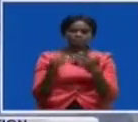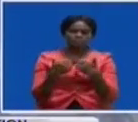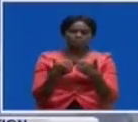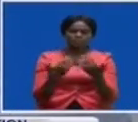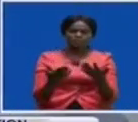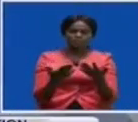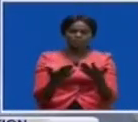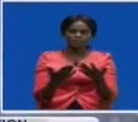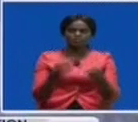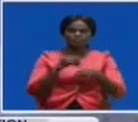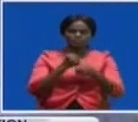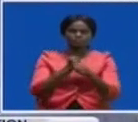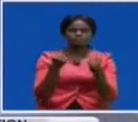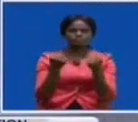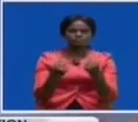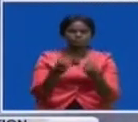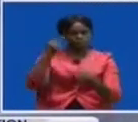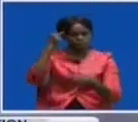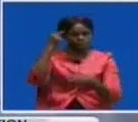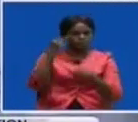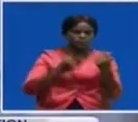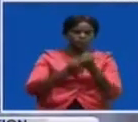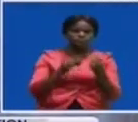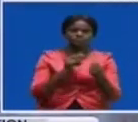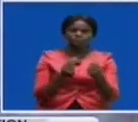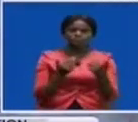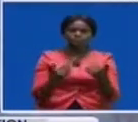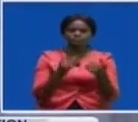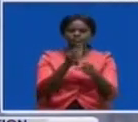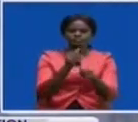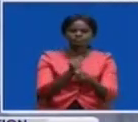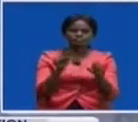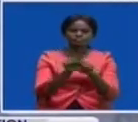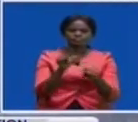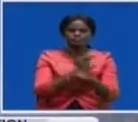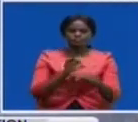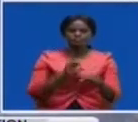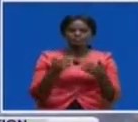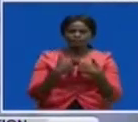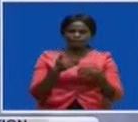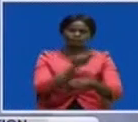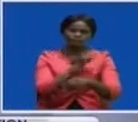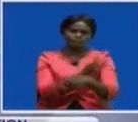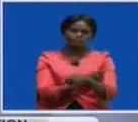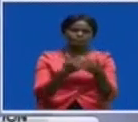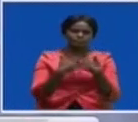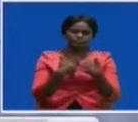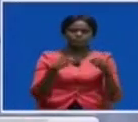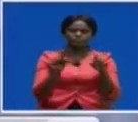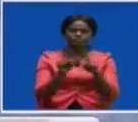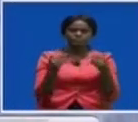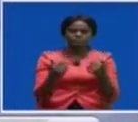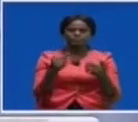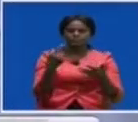augmented by strong government support which we're receiving, the company has a lot of potential. The company envisaged